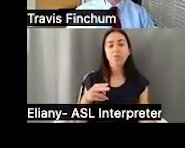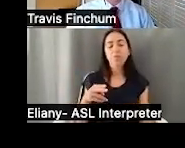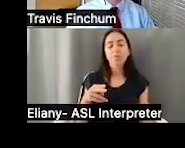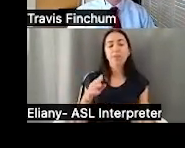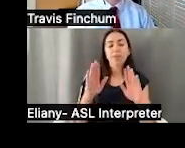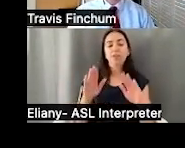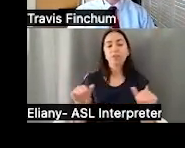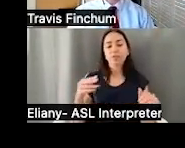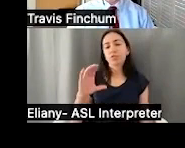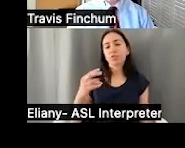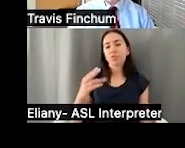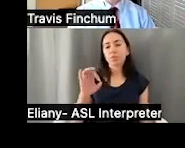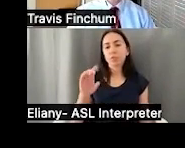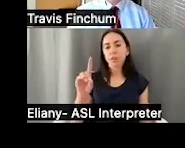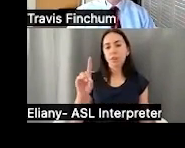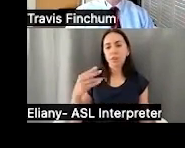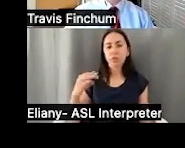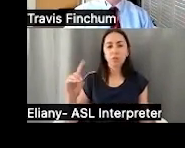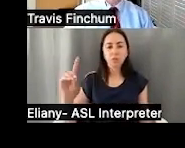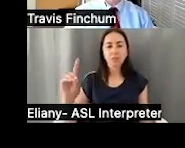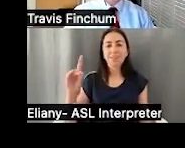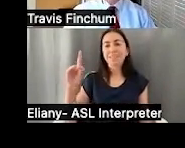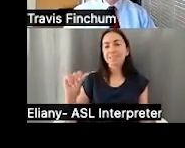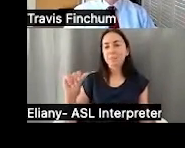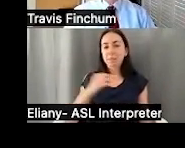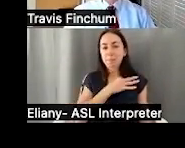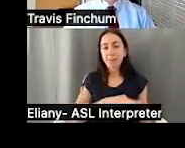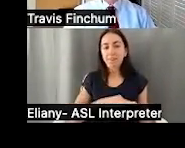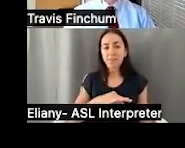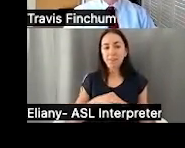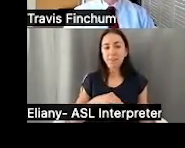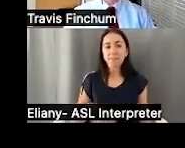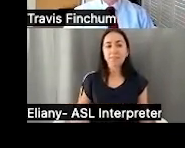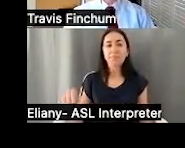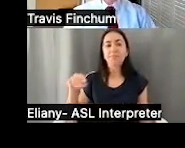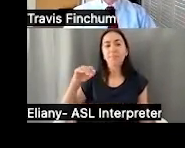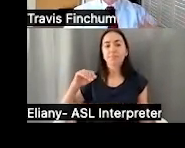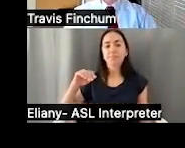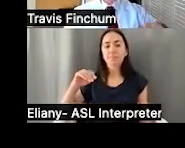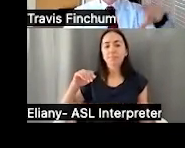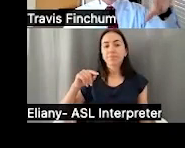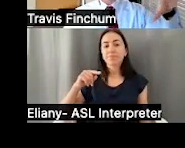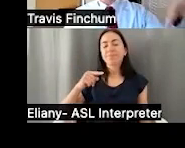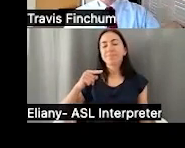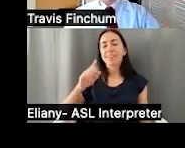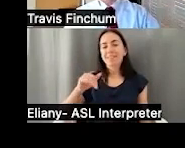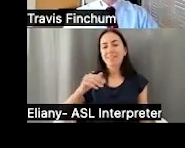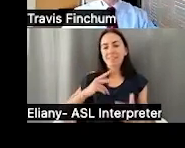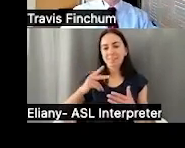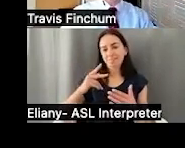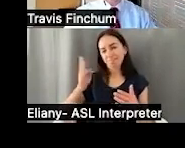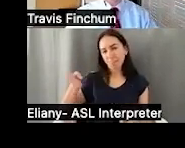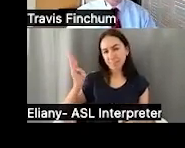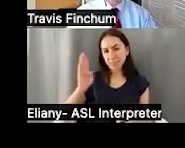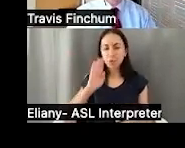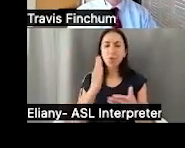Disability Benefits, CDB, if you go to look them up. And incidentally, at the this PowerPoint presentation, there's going to